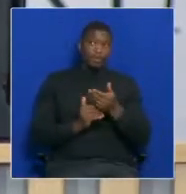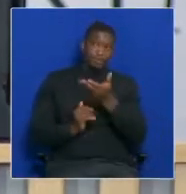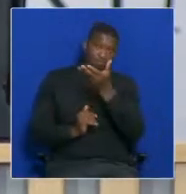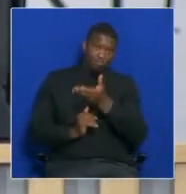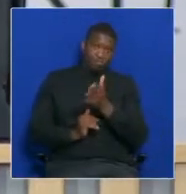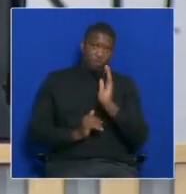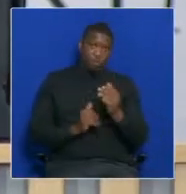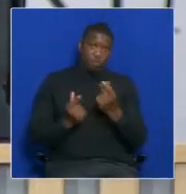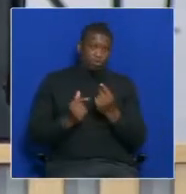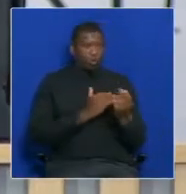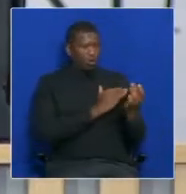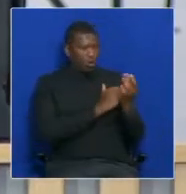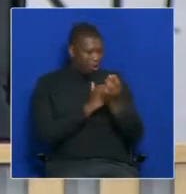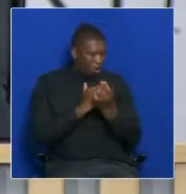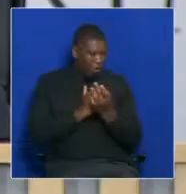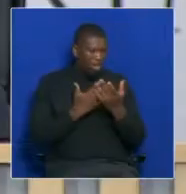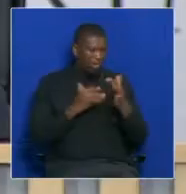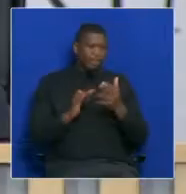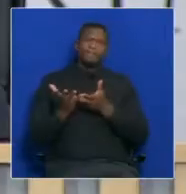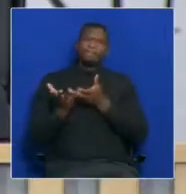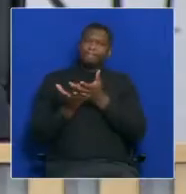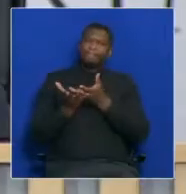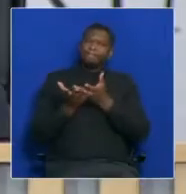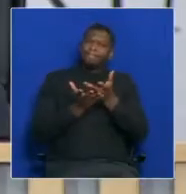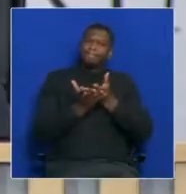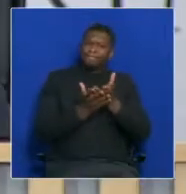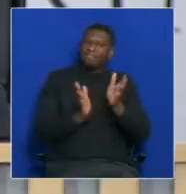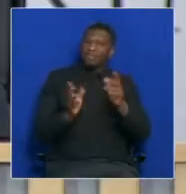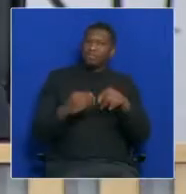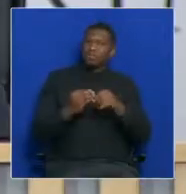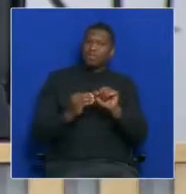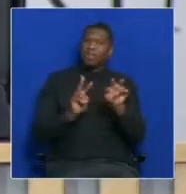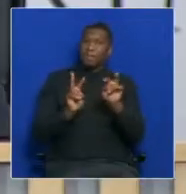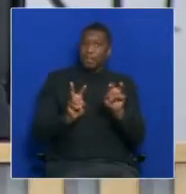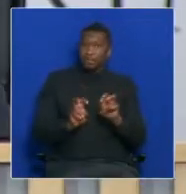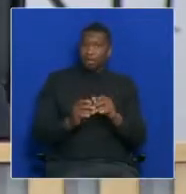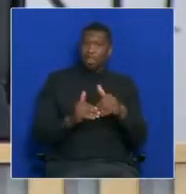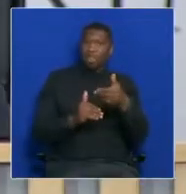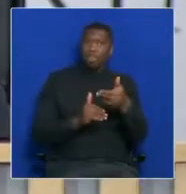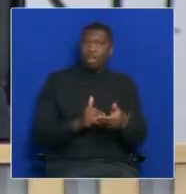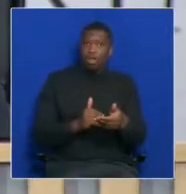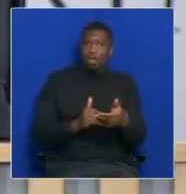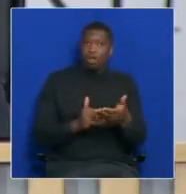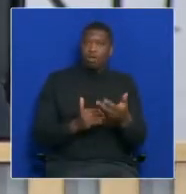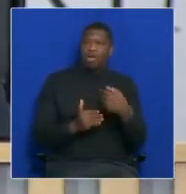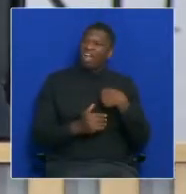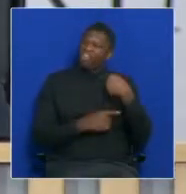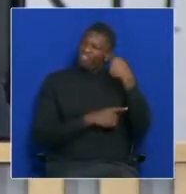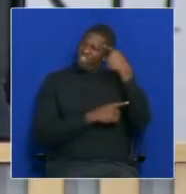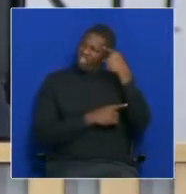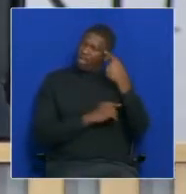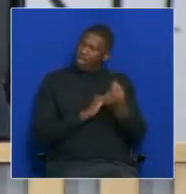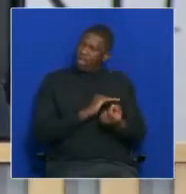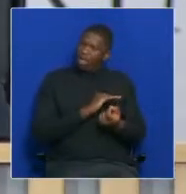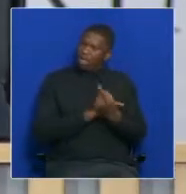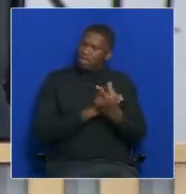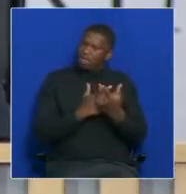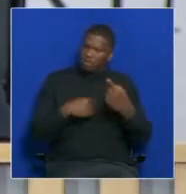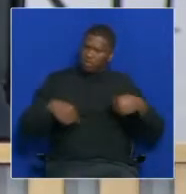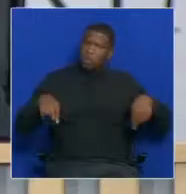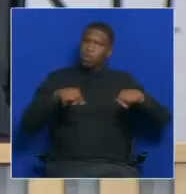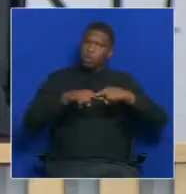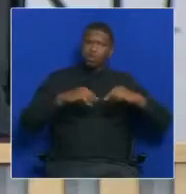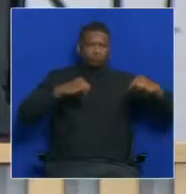did have a conversation about it, and then I think there was a general consensus that it falls within